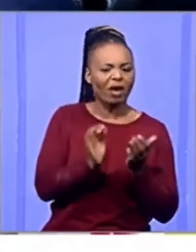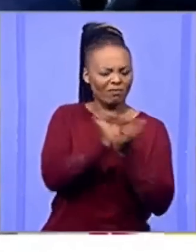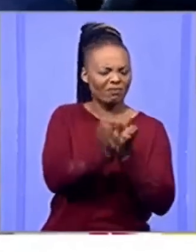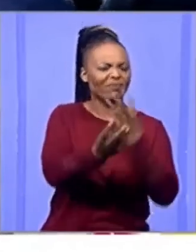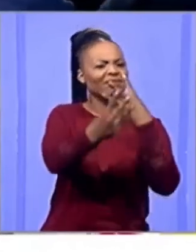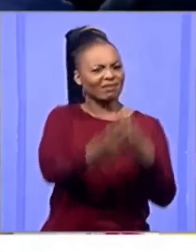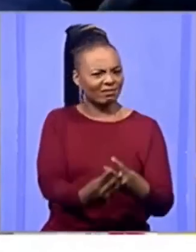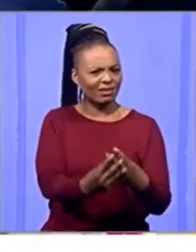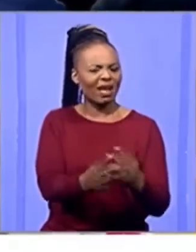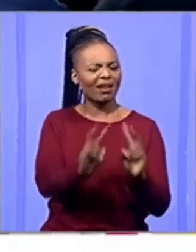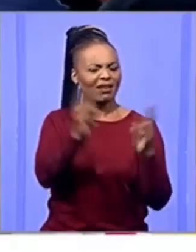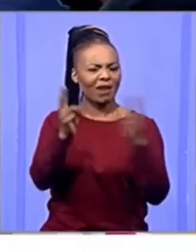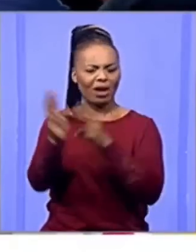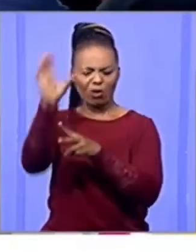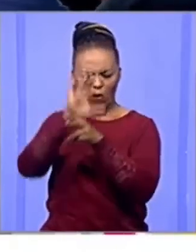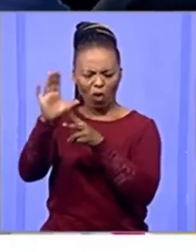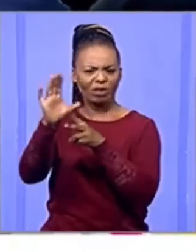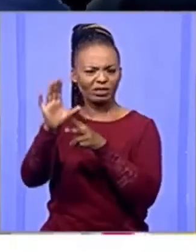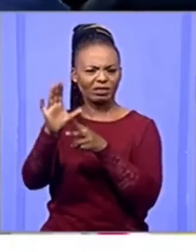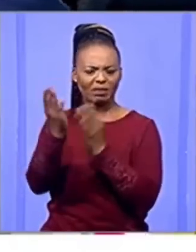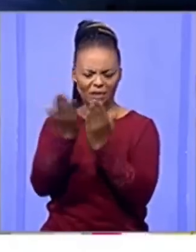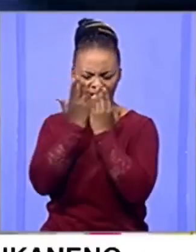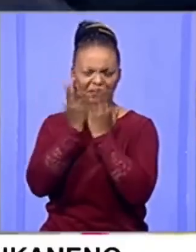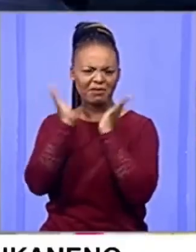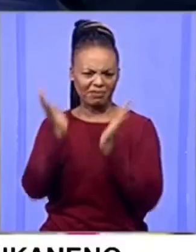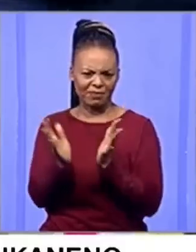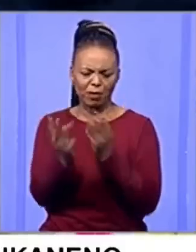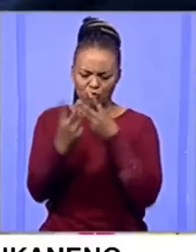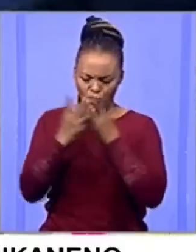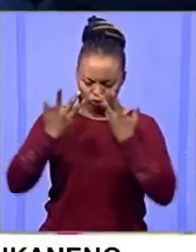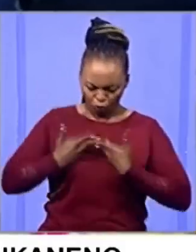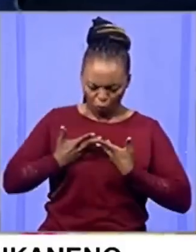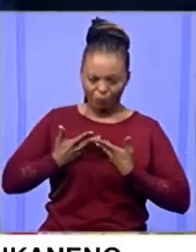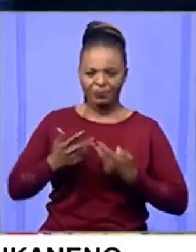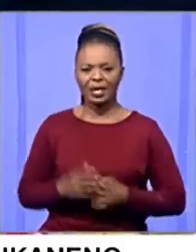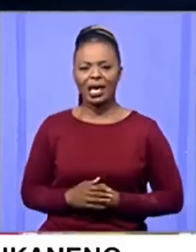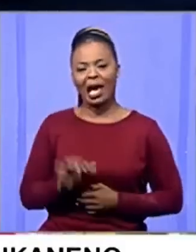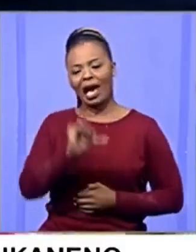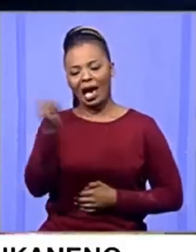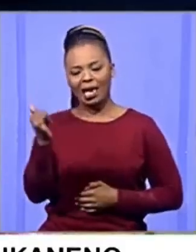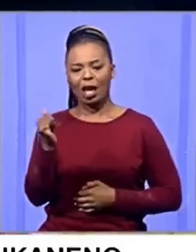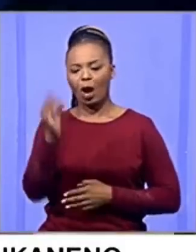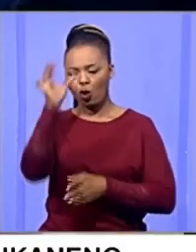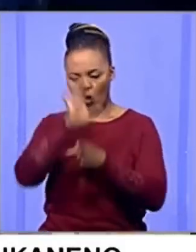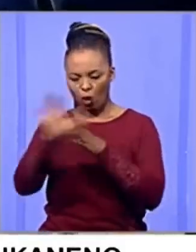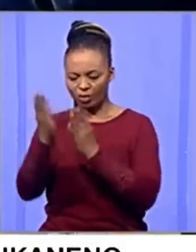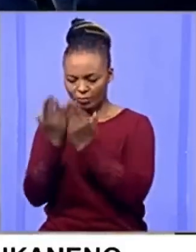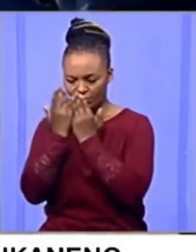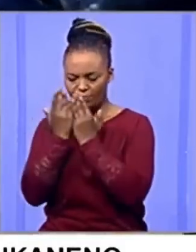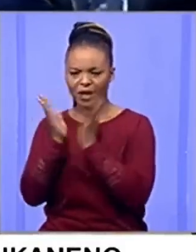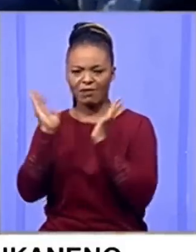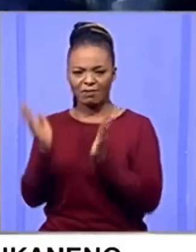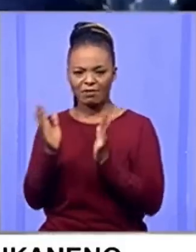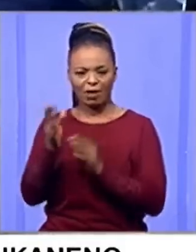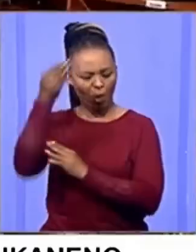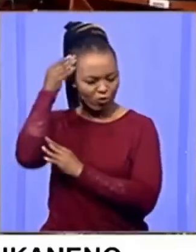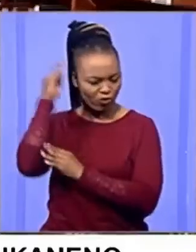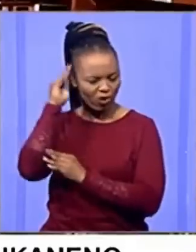the different courses that we had. And there's another one that I'm currently doing now of